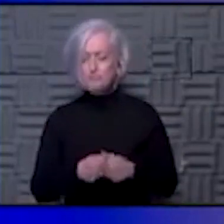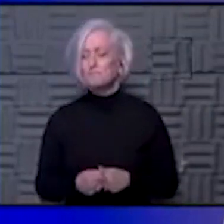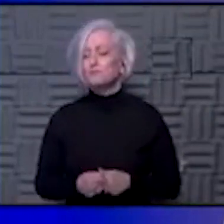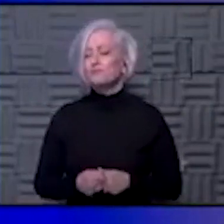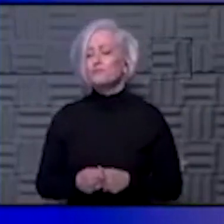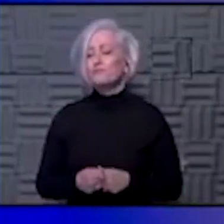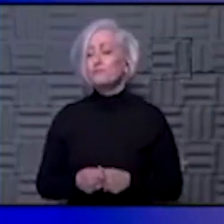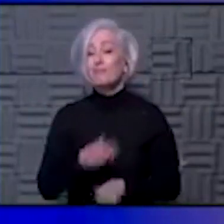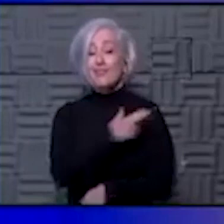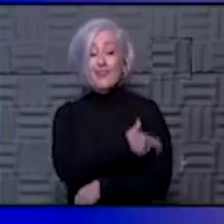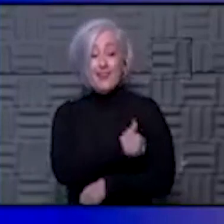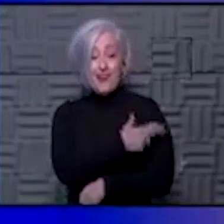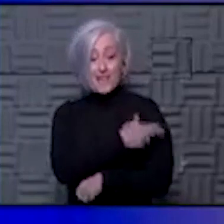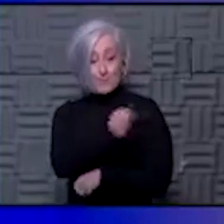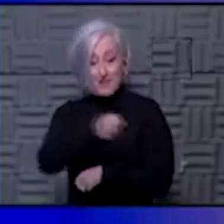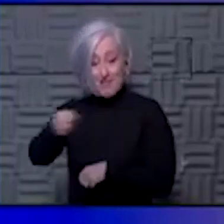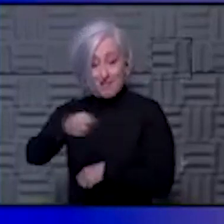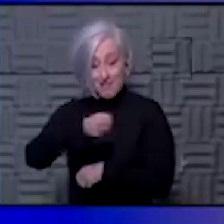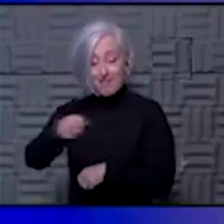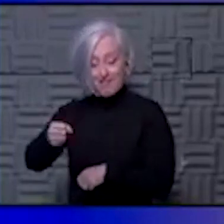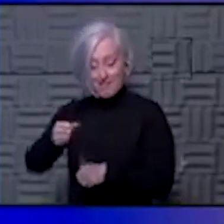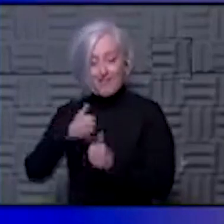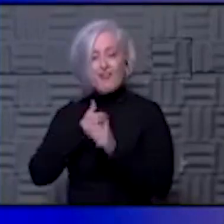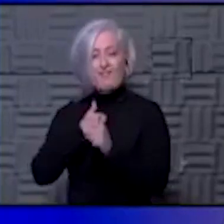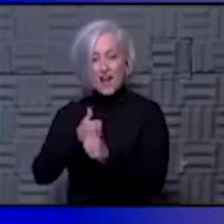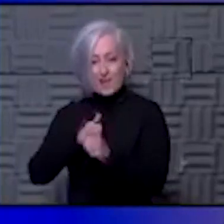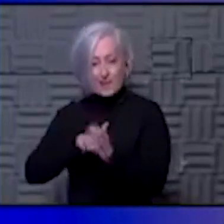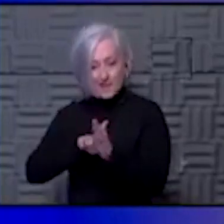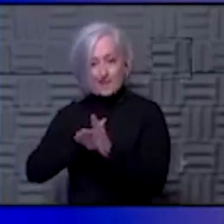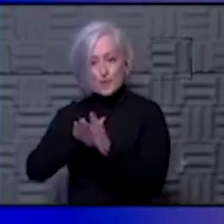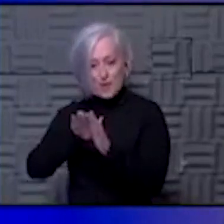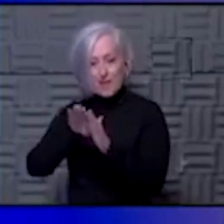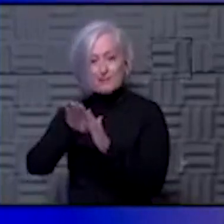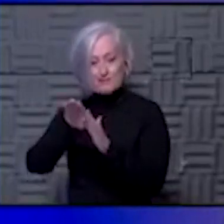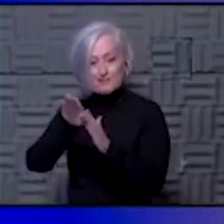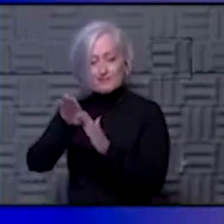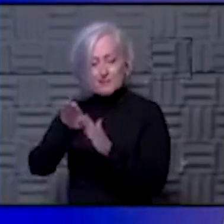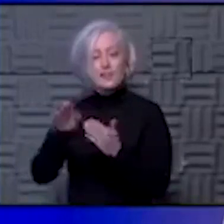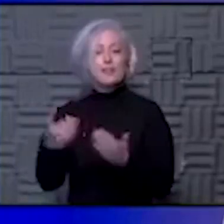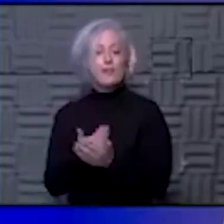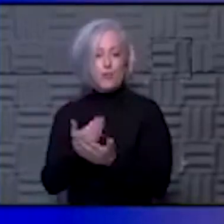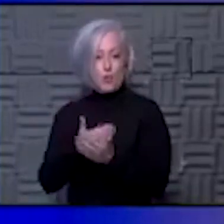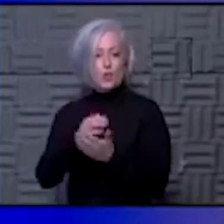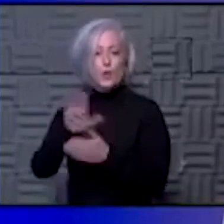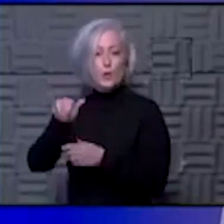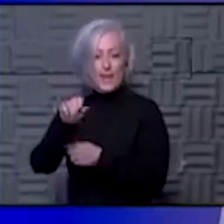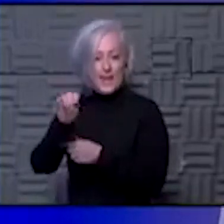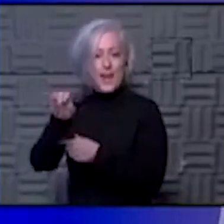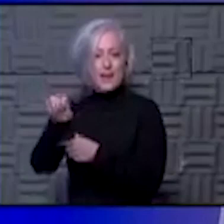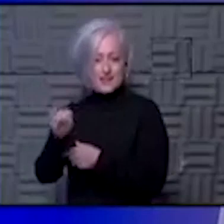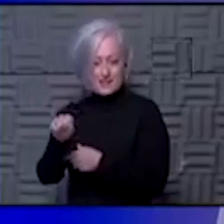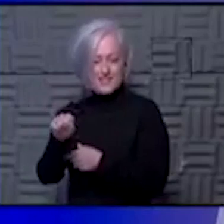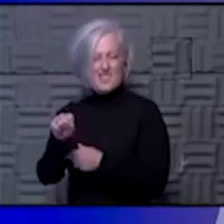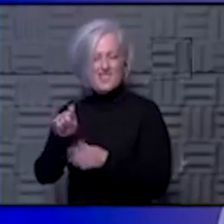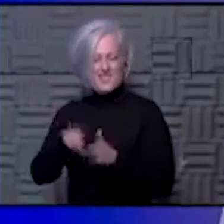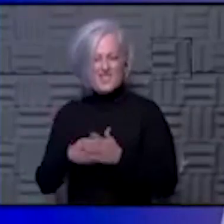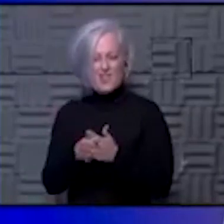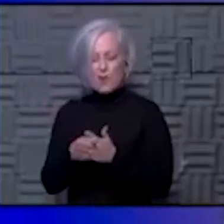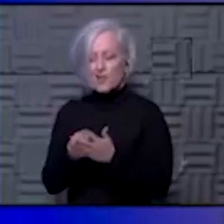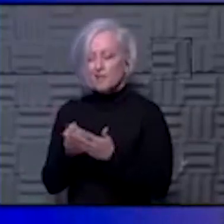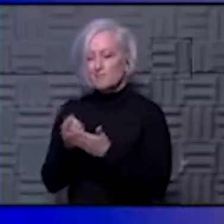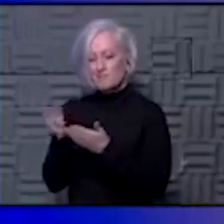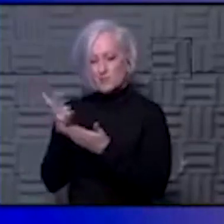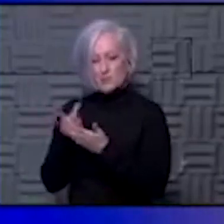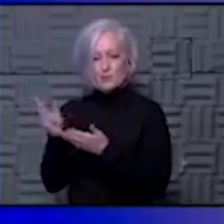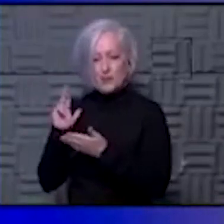hospitalizations definitely are following all of that huge trend in the new cases that we have seen starting a few weeks back.